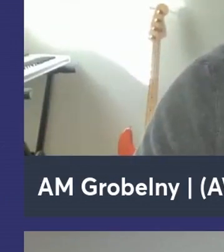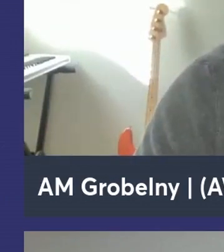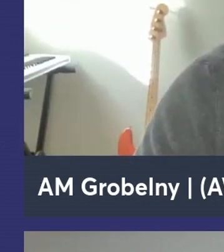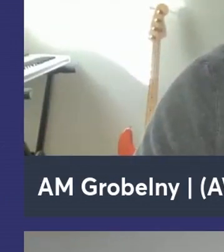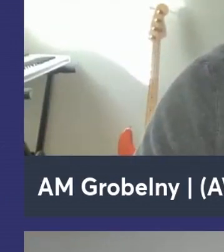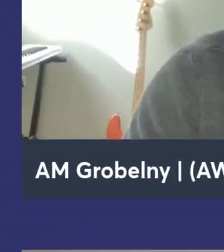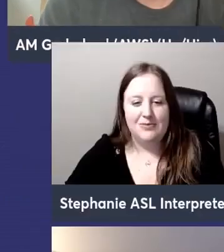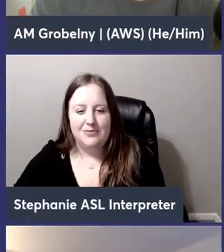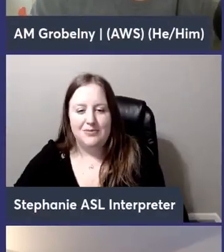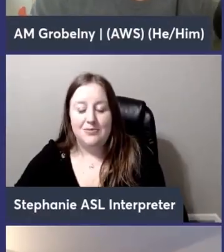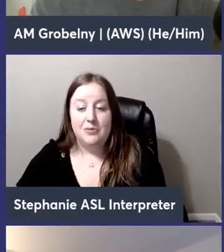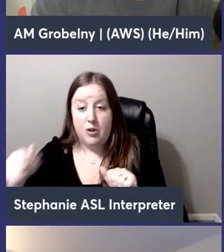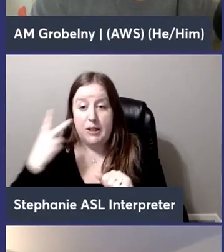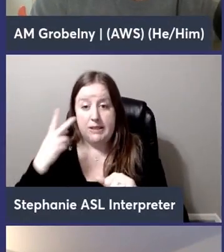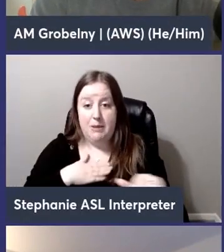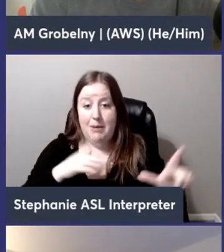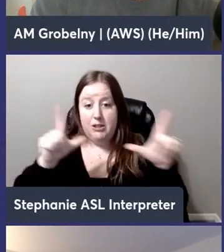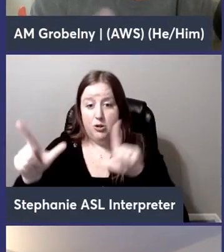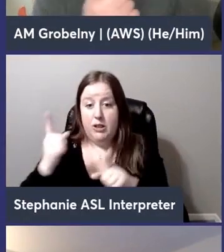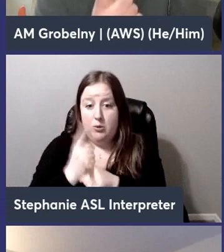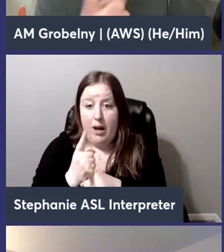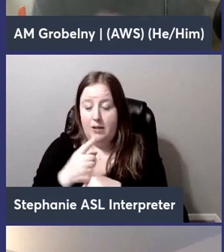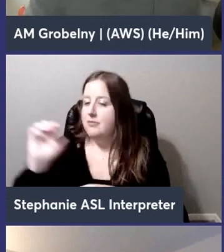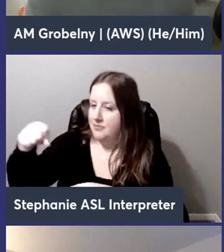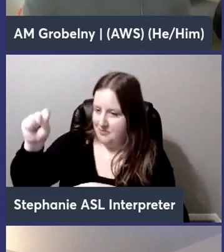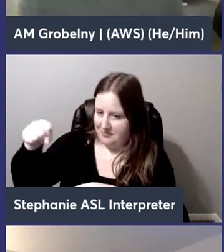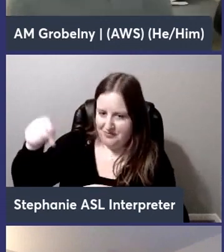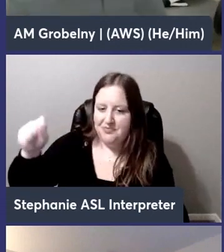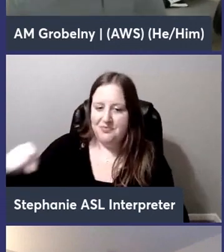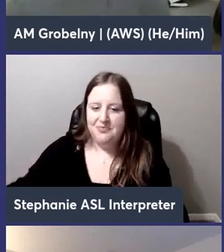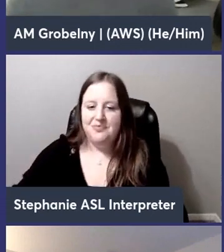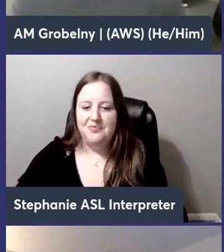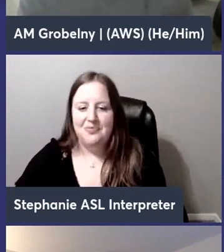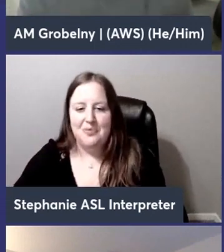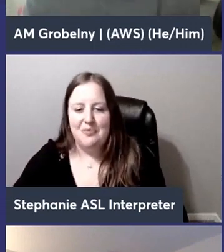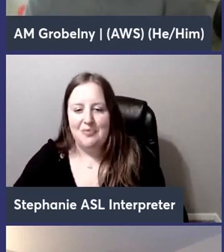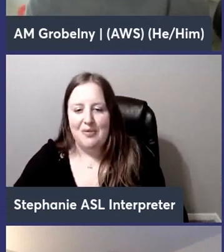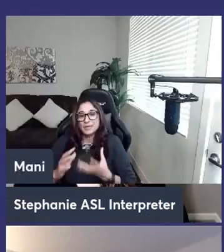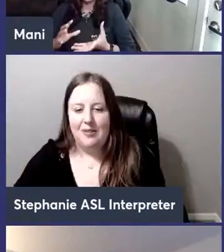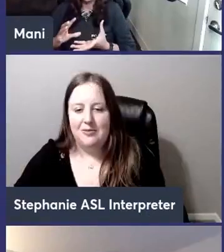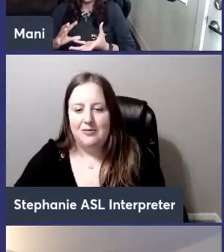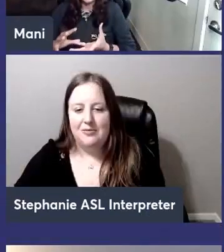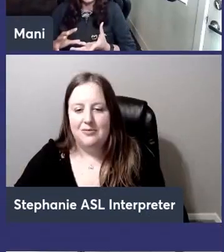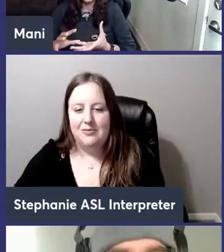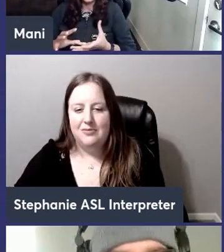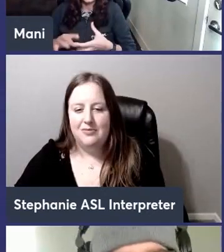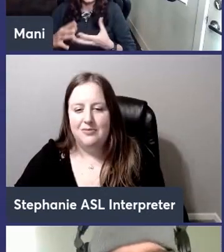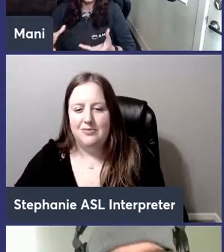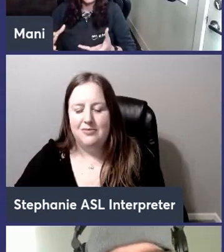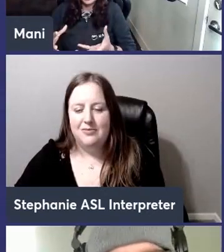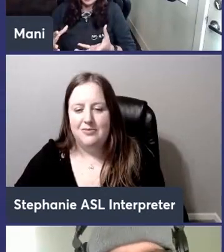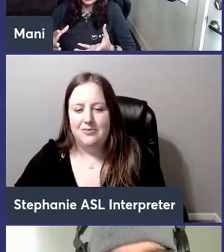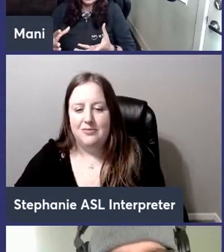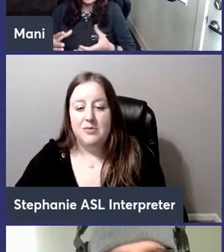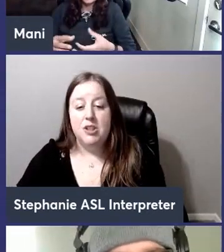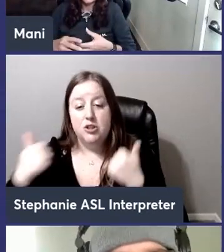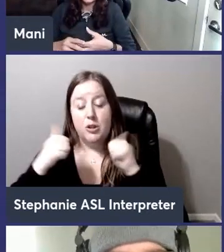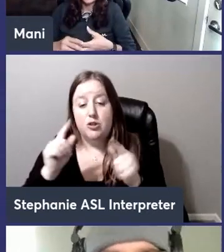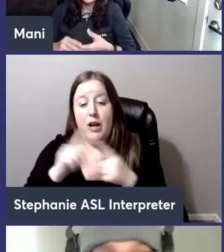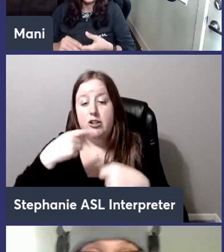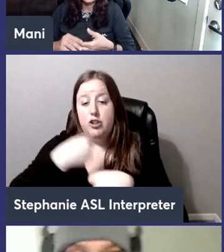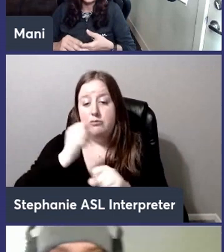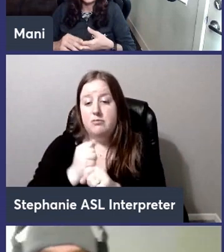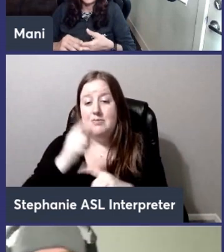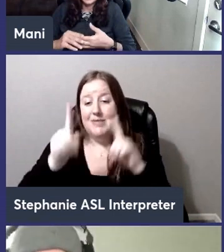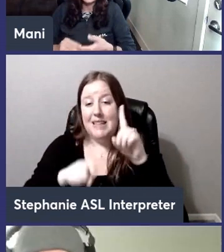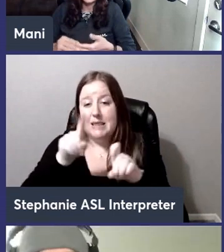can see my screen, right? You can now. Yeah, now. Okay. So when we are trying to create experiments, or what